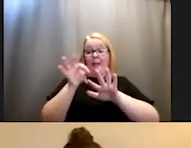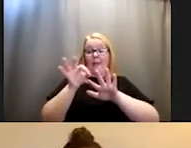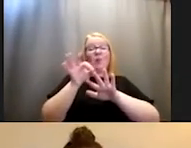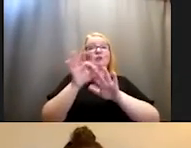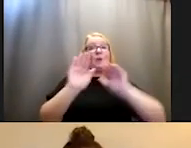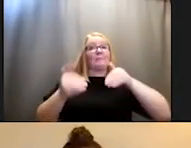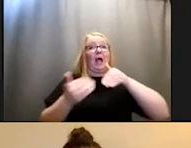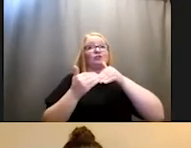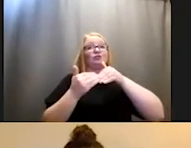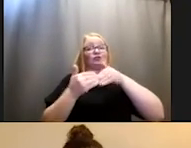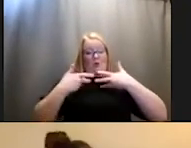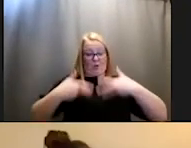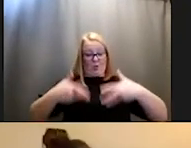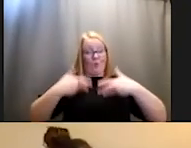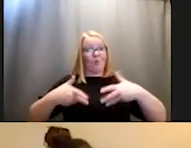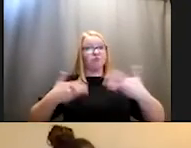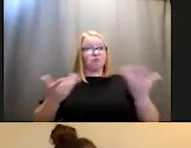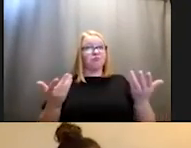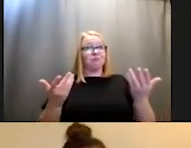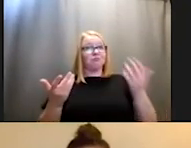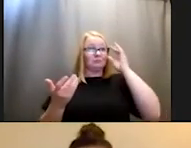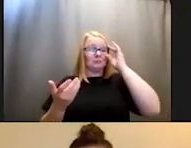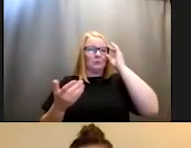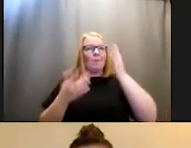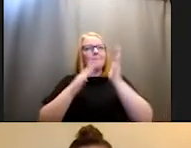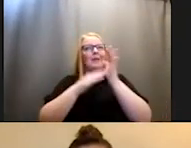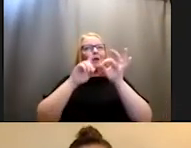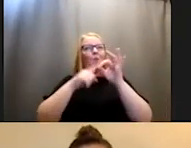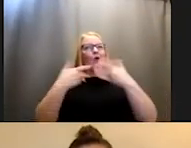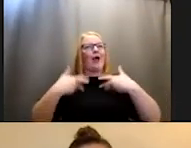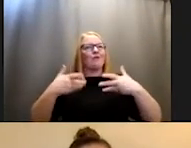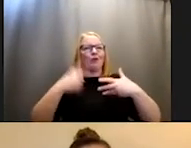matching your outfit, your Mary Quant outfit.